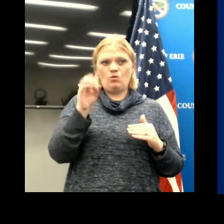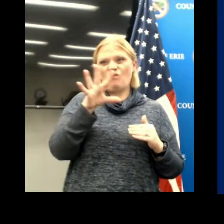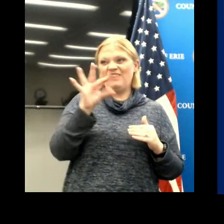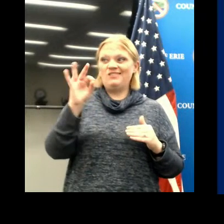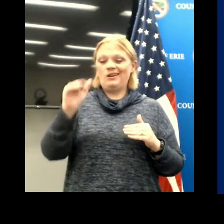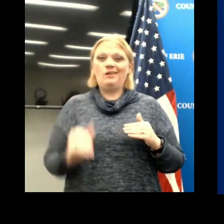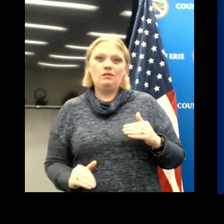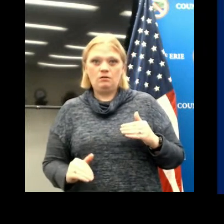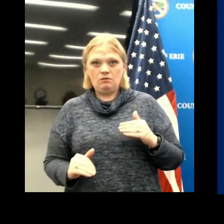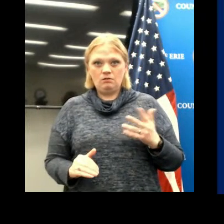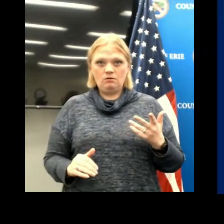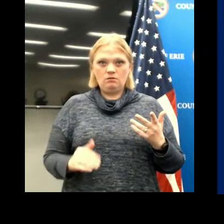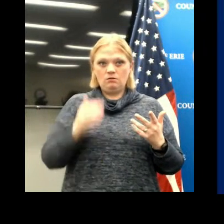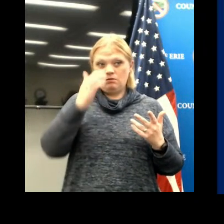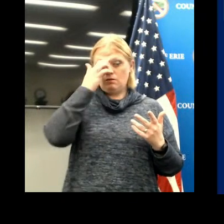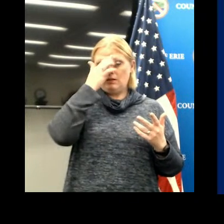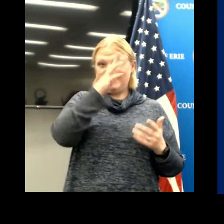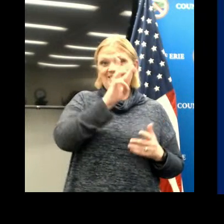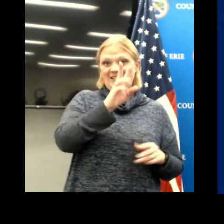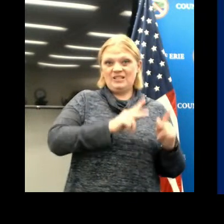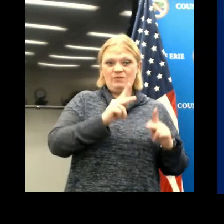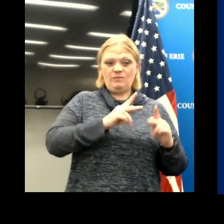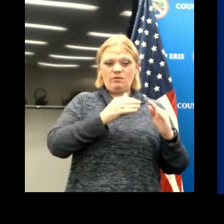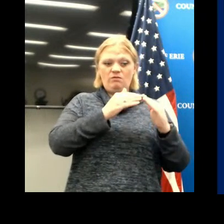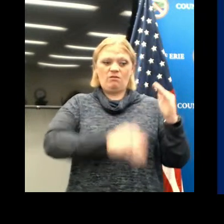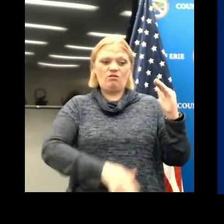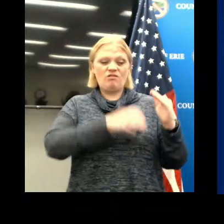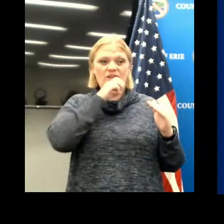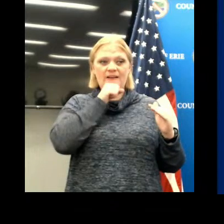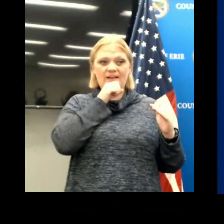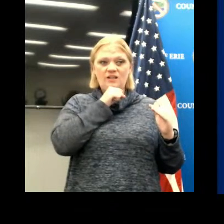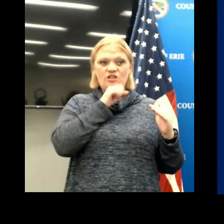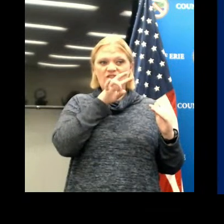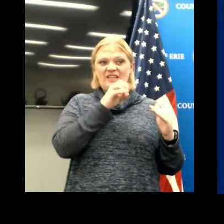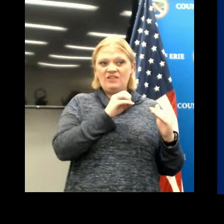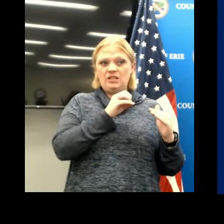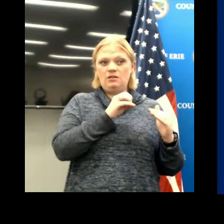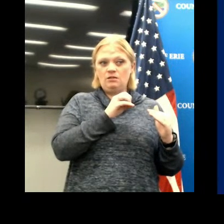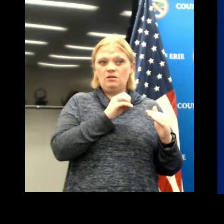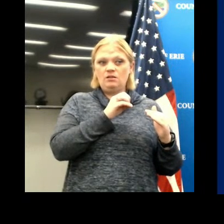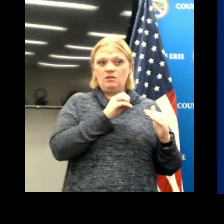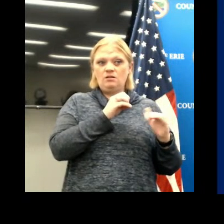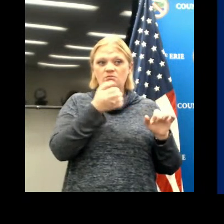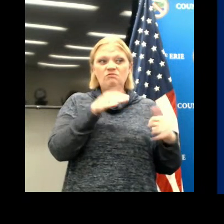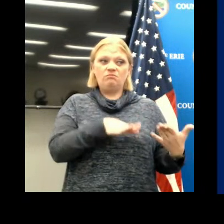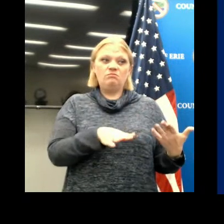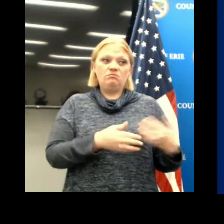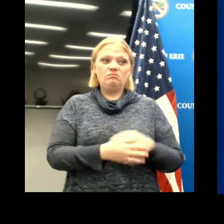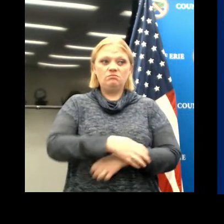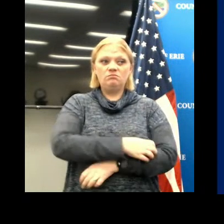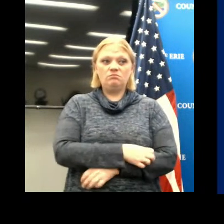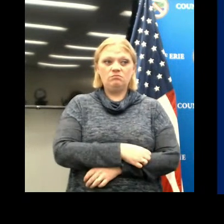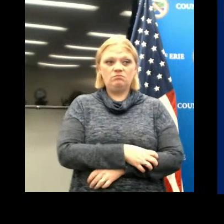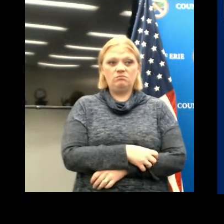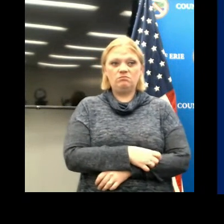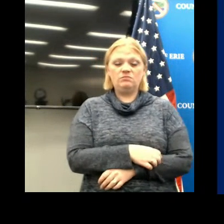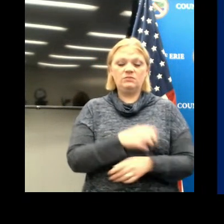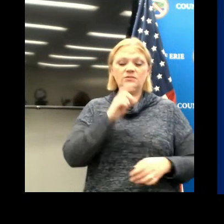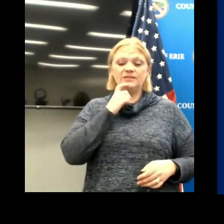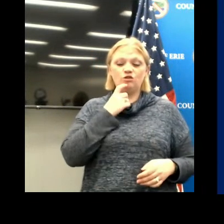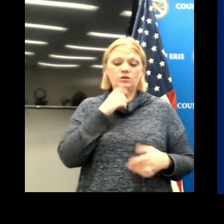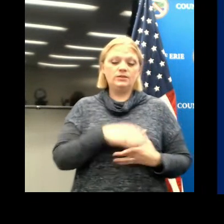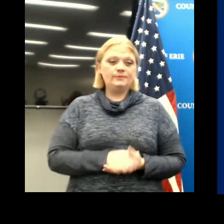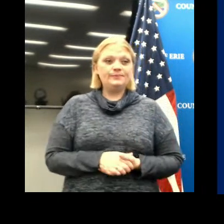below, and 6 individuals under the age of 70 who've died from this. So this is